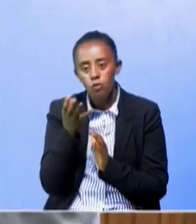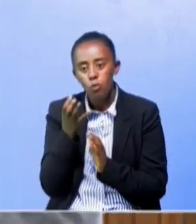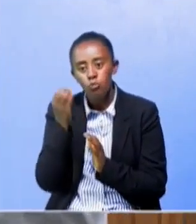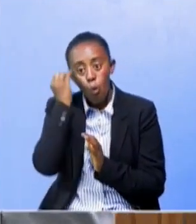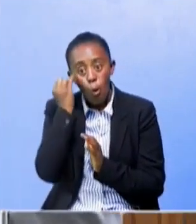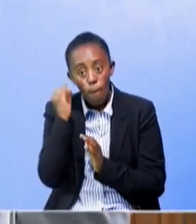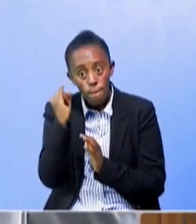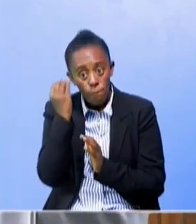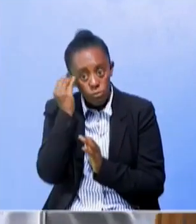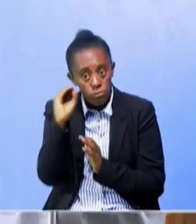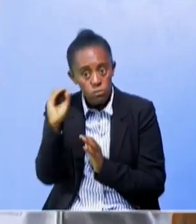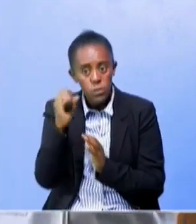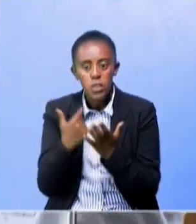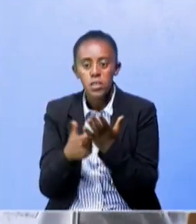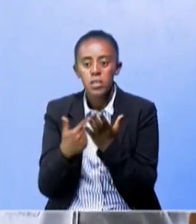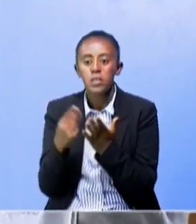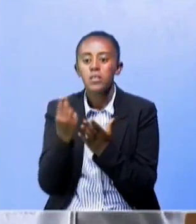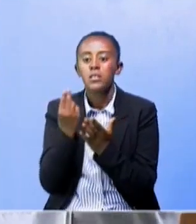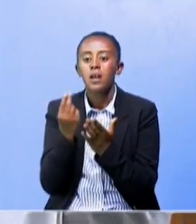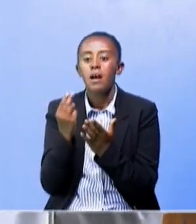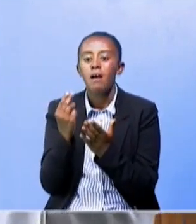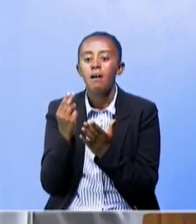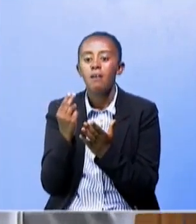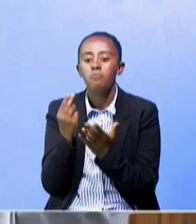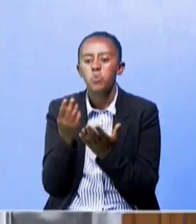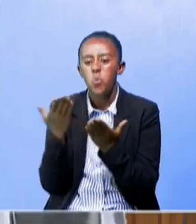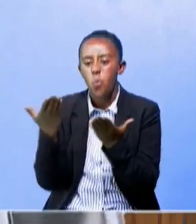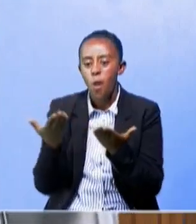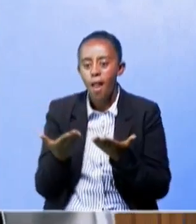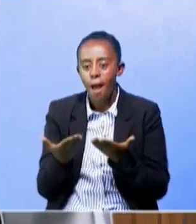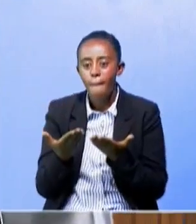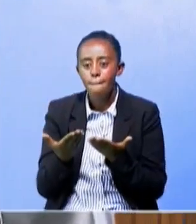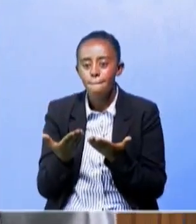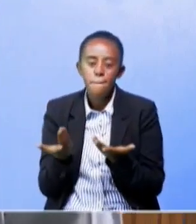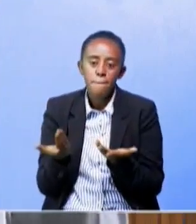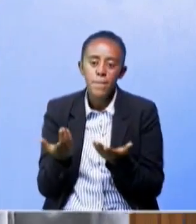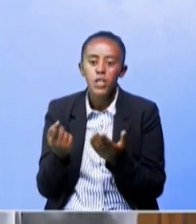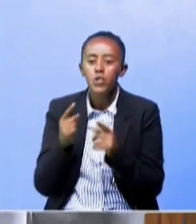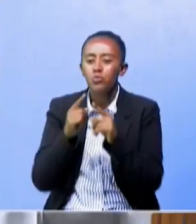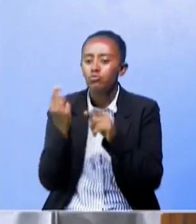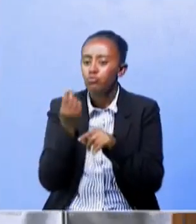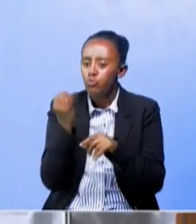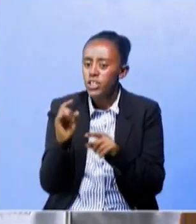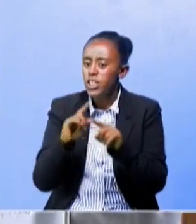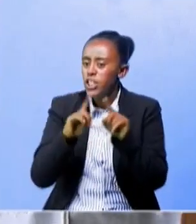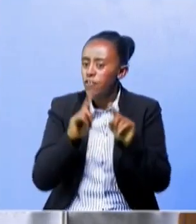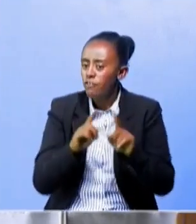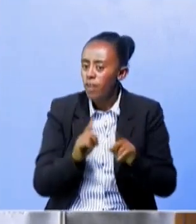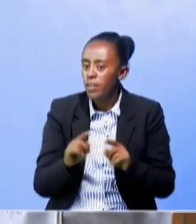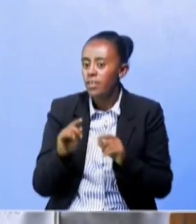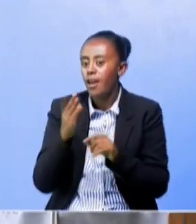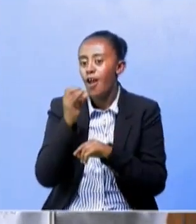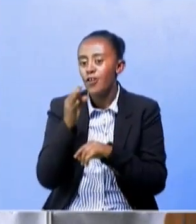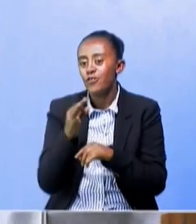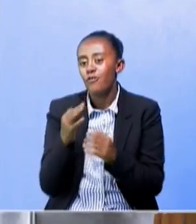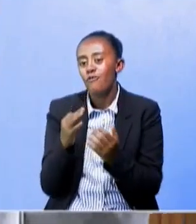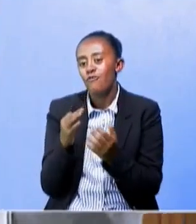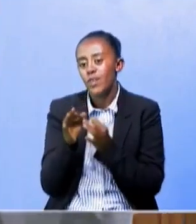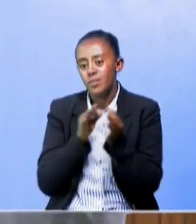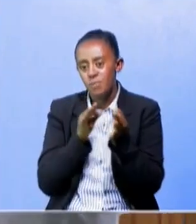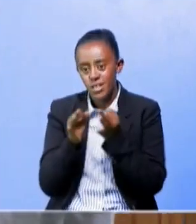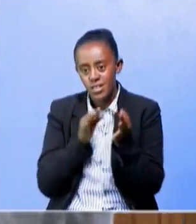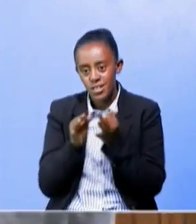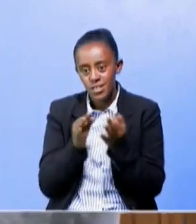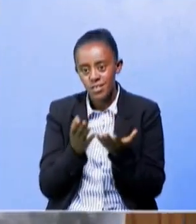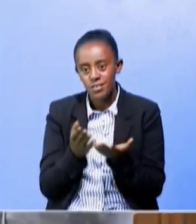opinion using these kind of expressions, you are welcome, what? Using different kinds of expressions. So these are